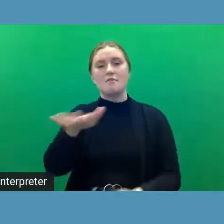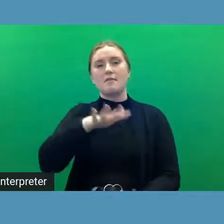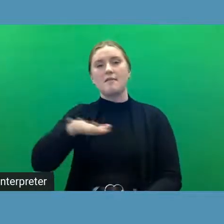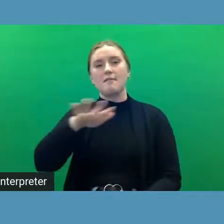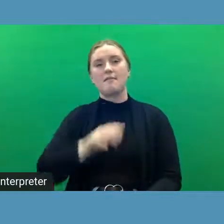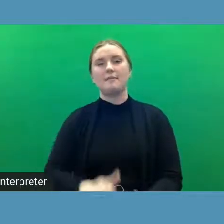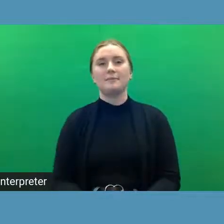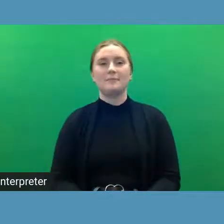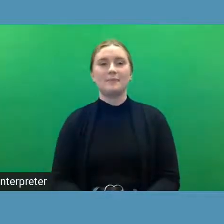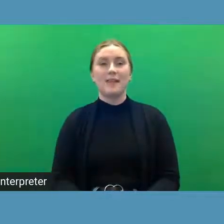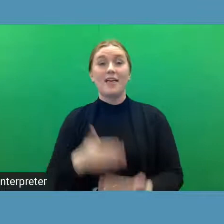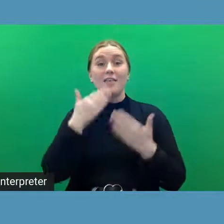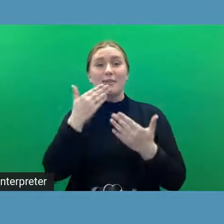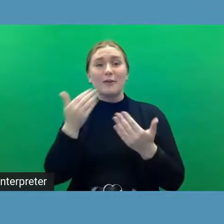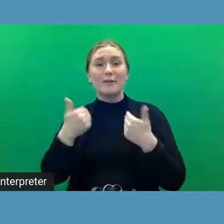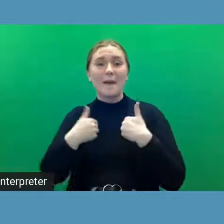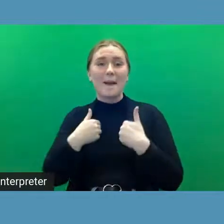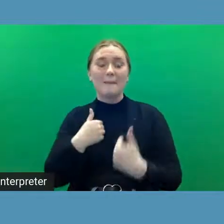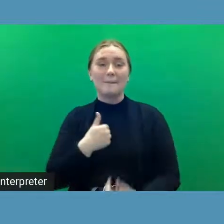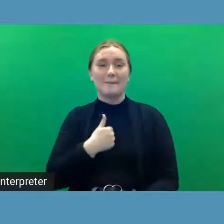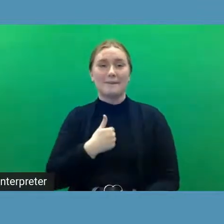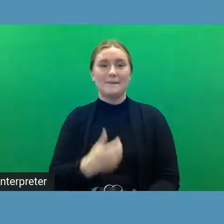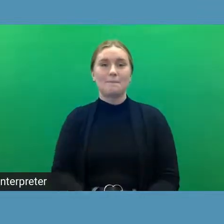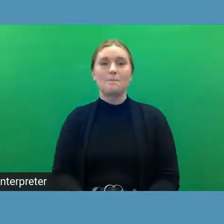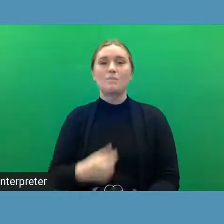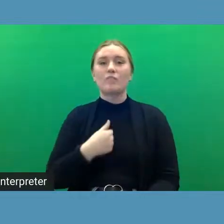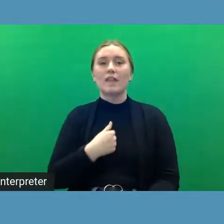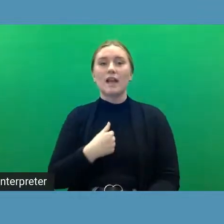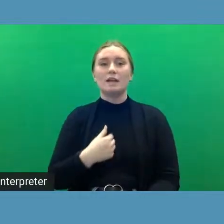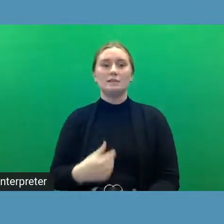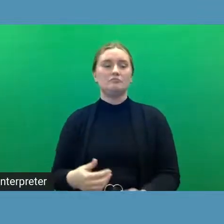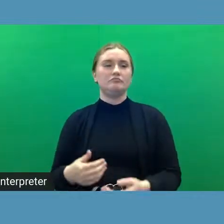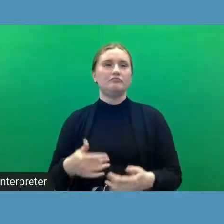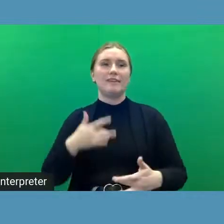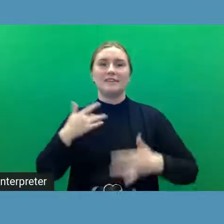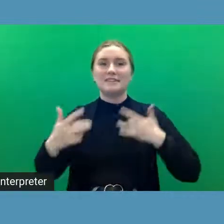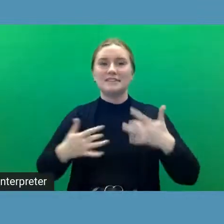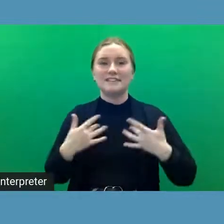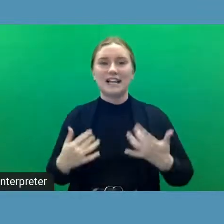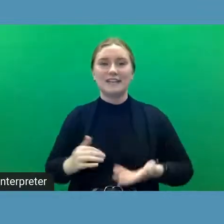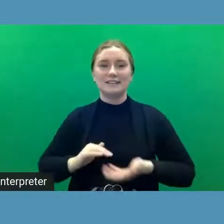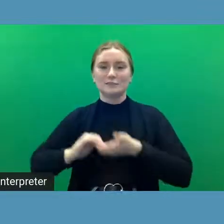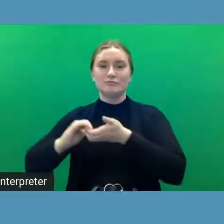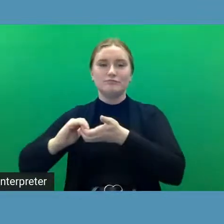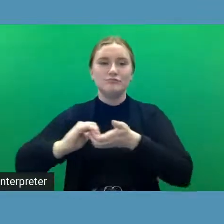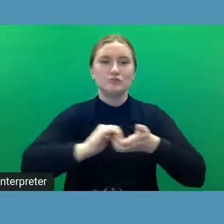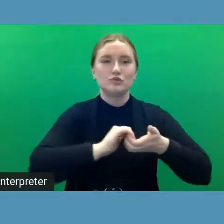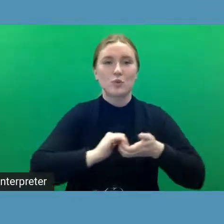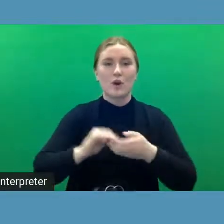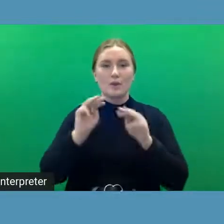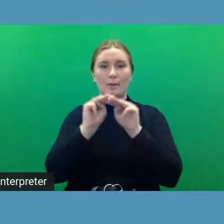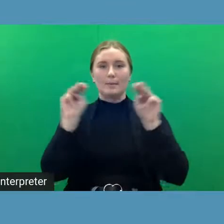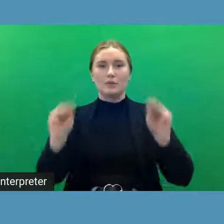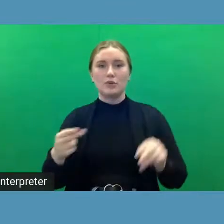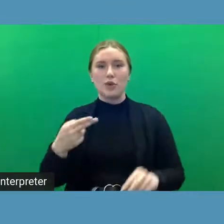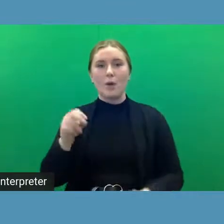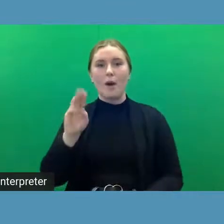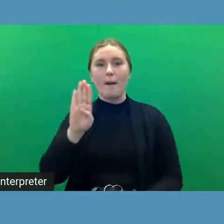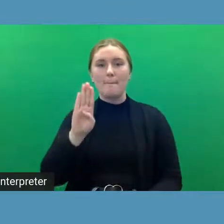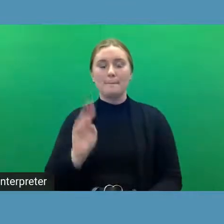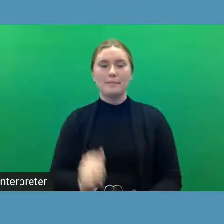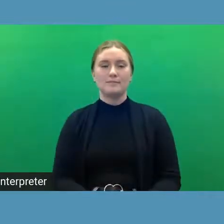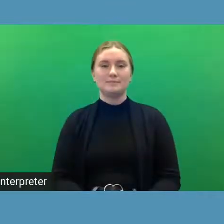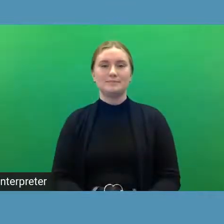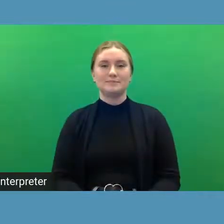me. And I'm really excited to contribute to the Museum Learning Hub. Today, we are